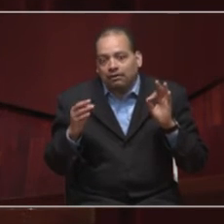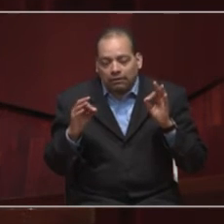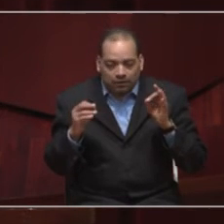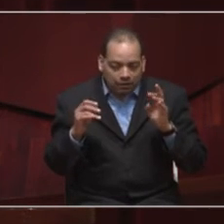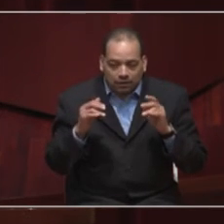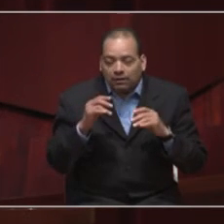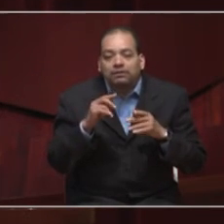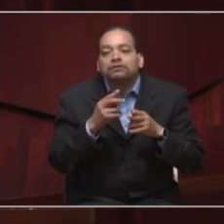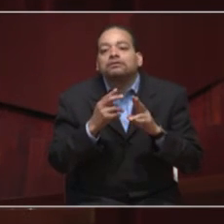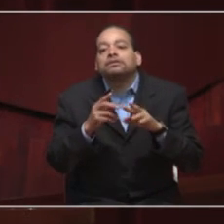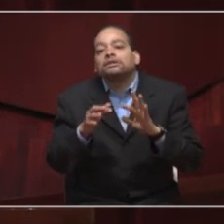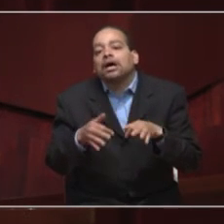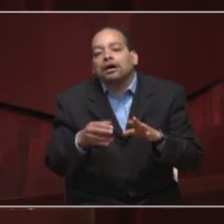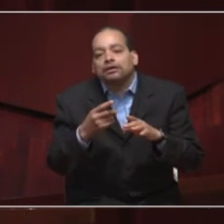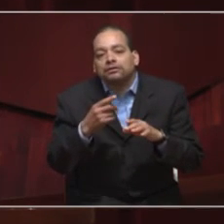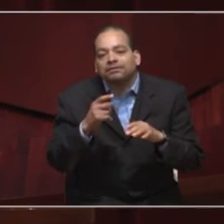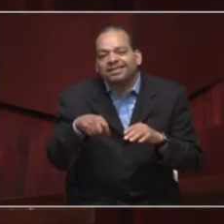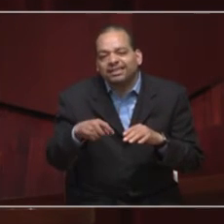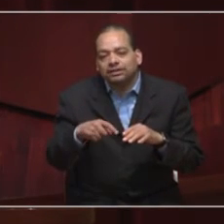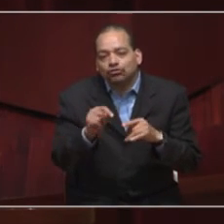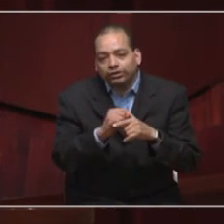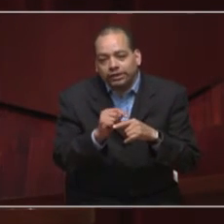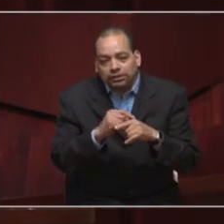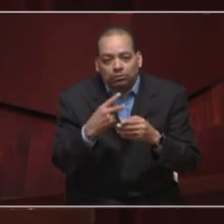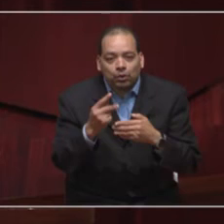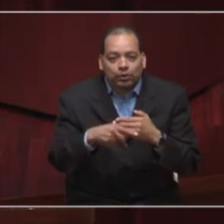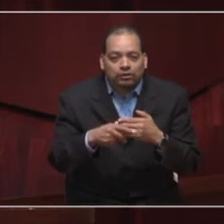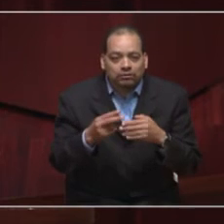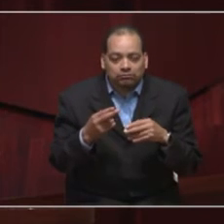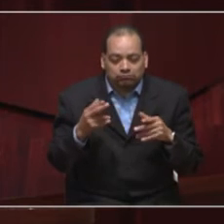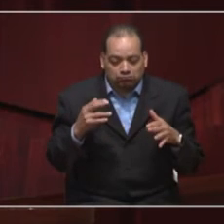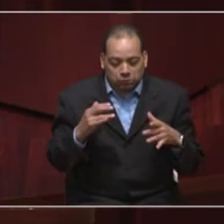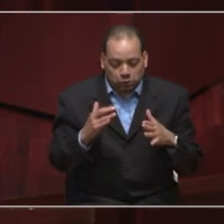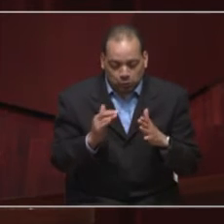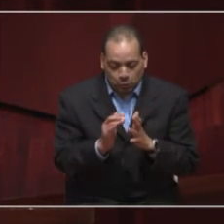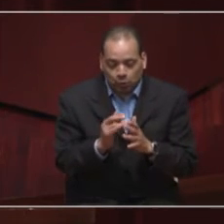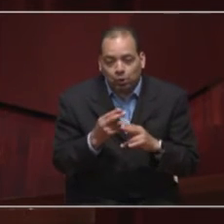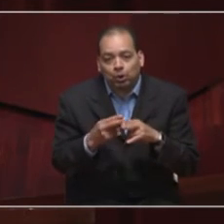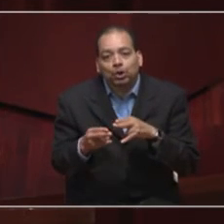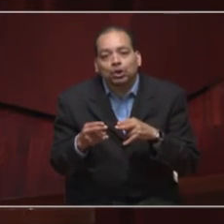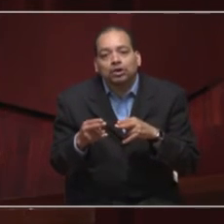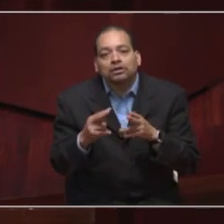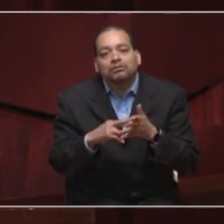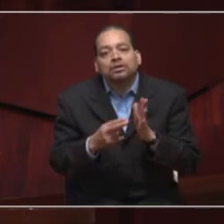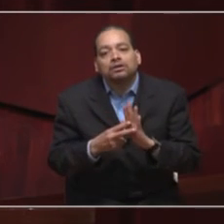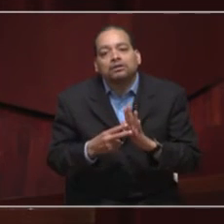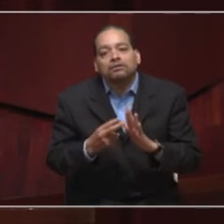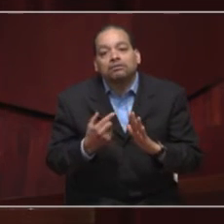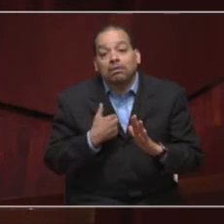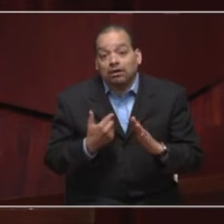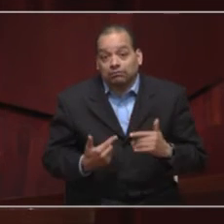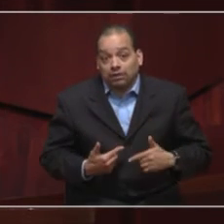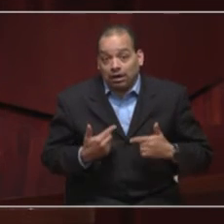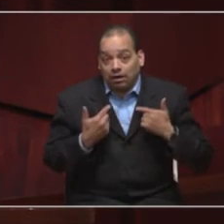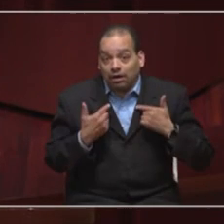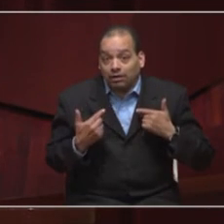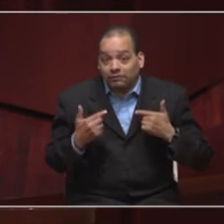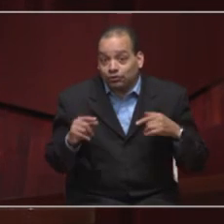to shorten the training program significantly, and that's when we came up with my live training show that many of you